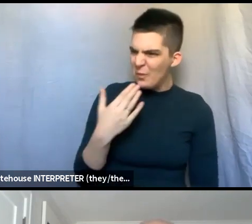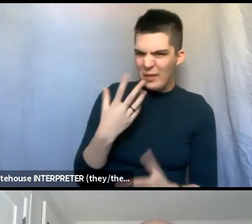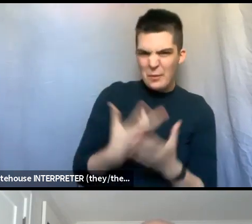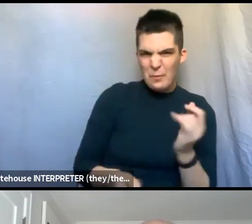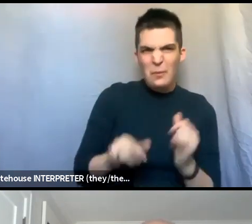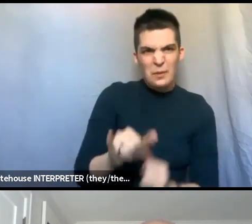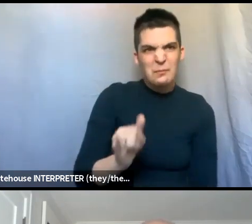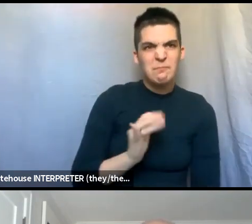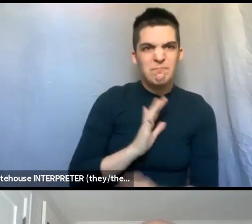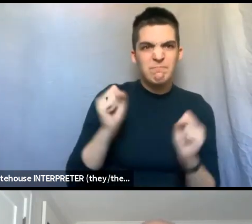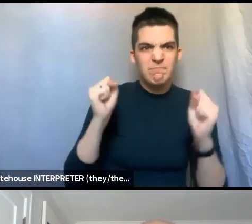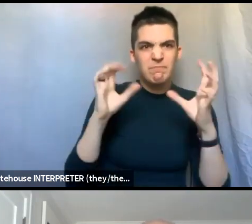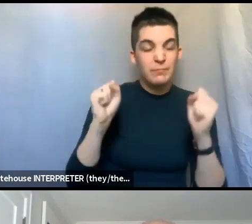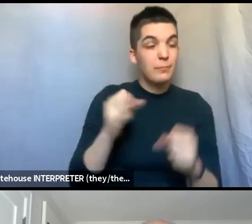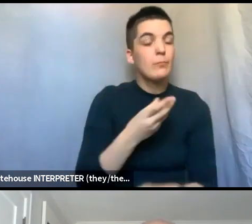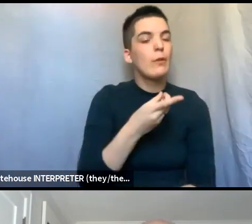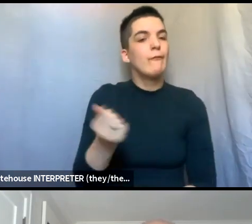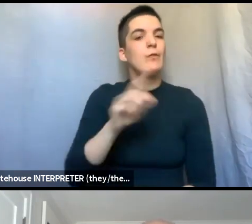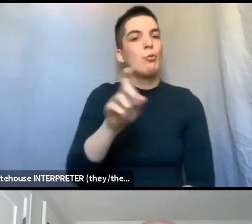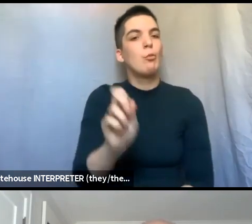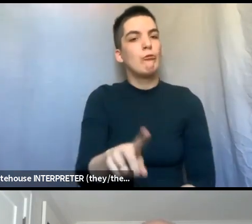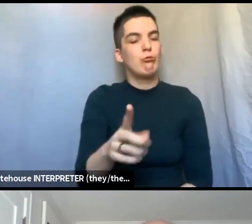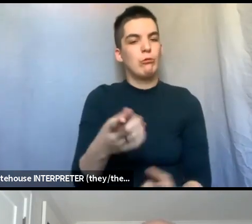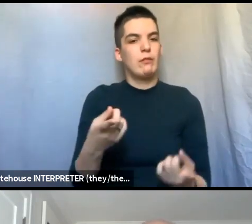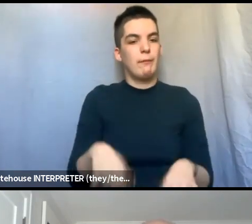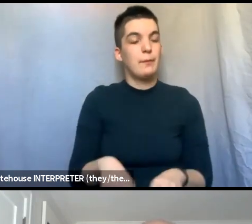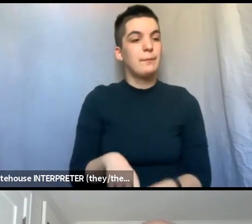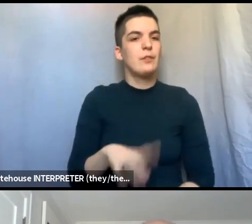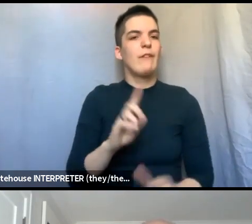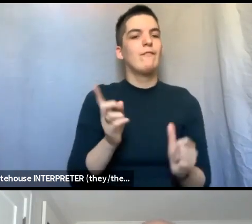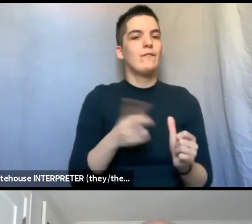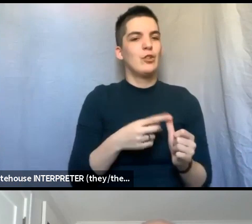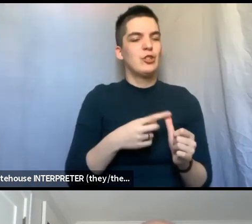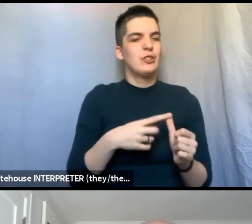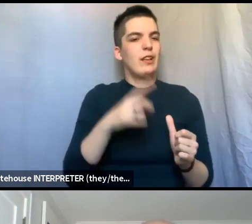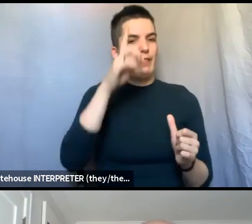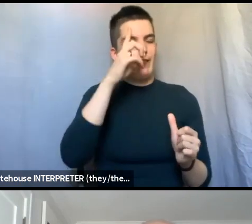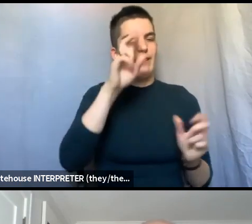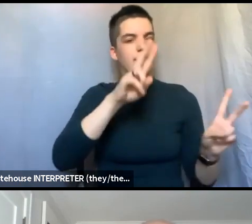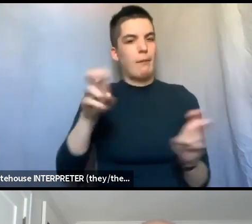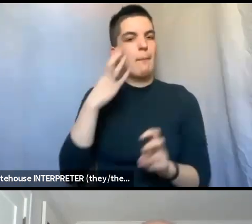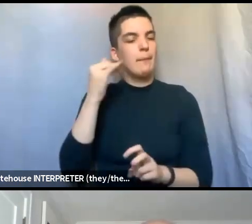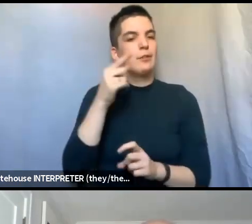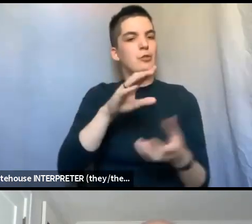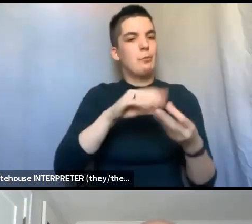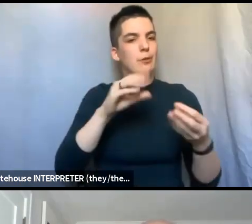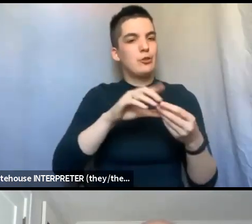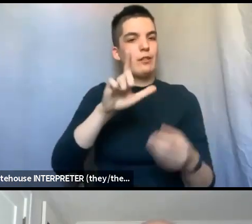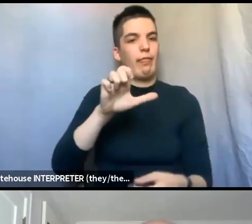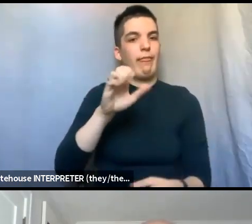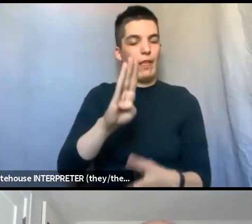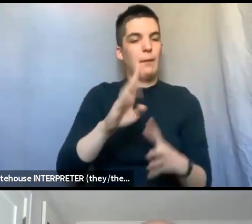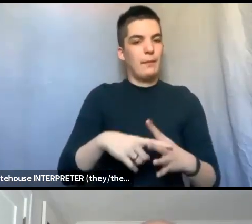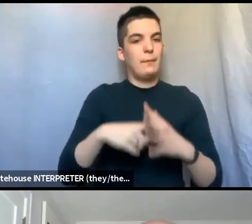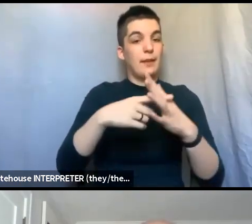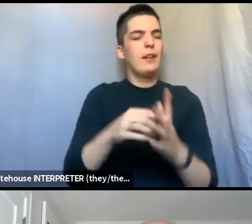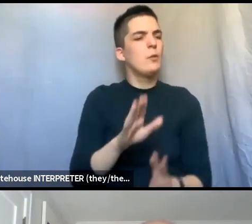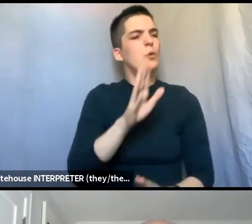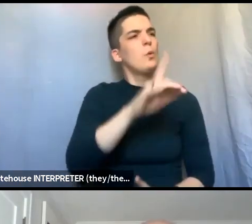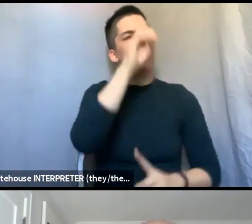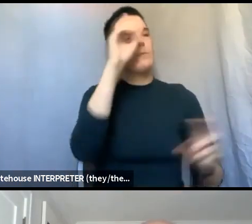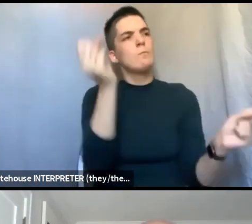wonderful. A couple of questions have come up. The first one, I think, is at the top, because you mentioned the labs at the very beginning, Anne, is what is your vision